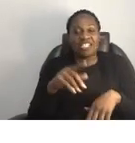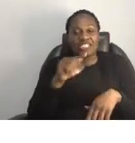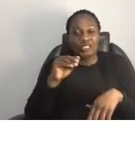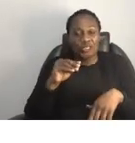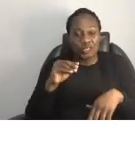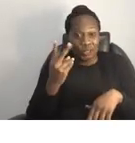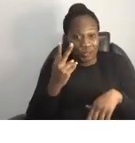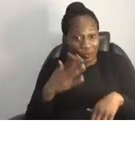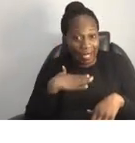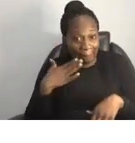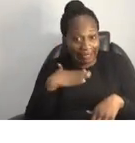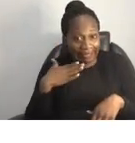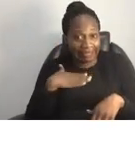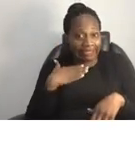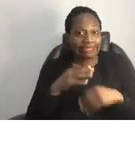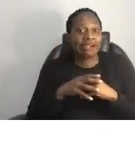happies.